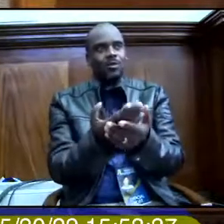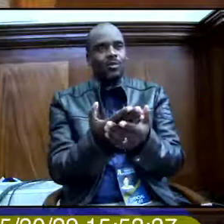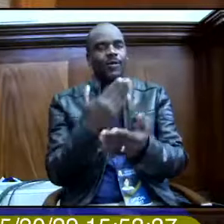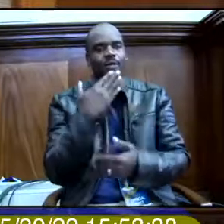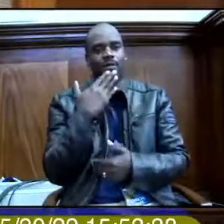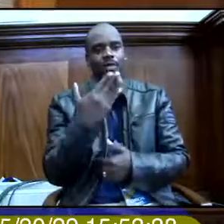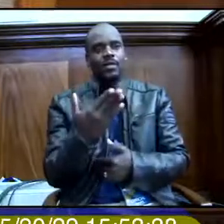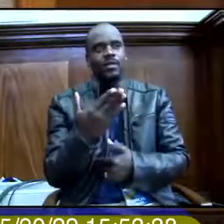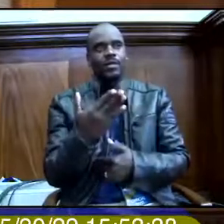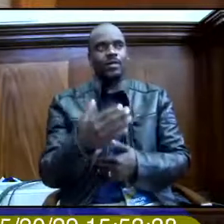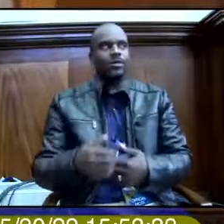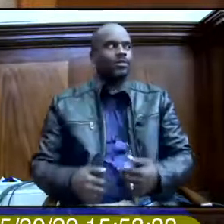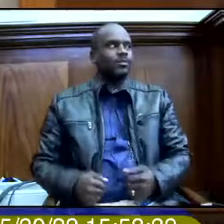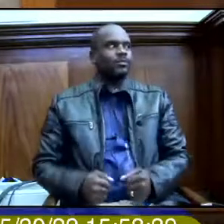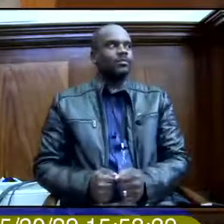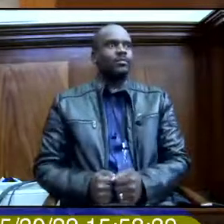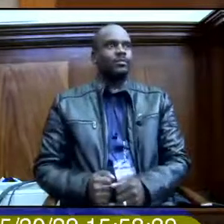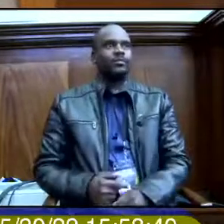much